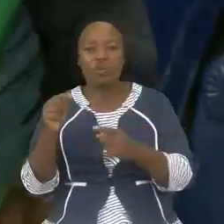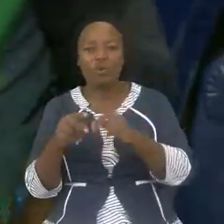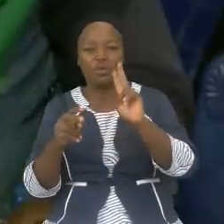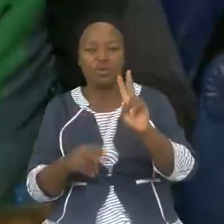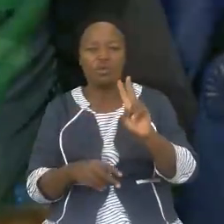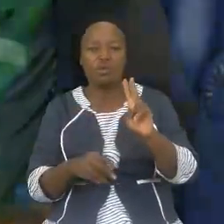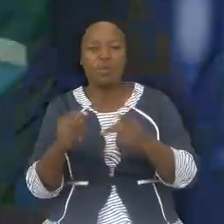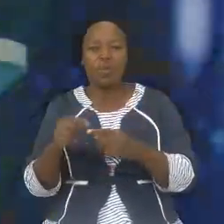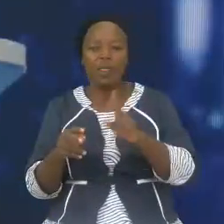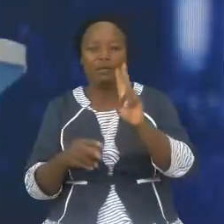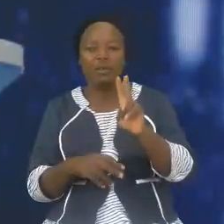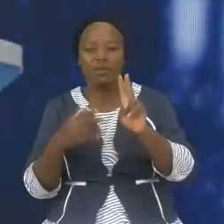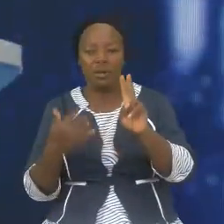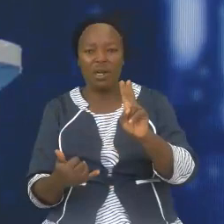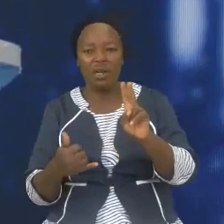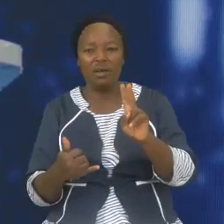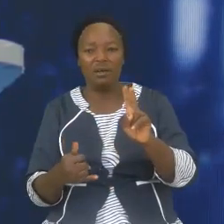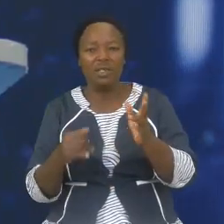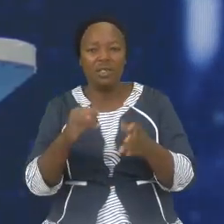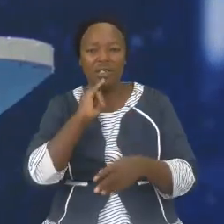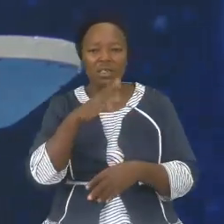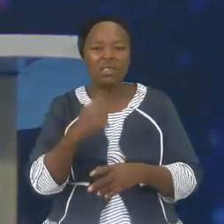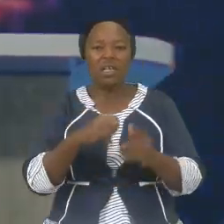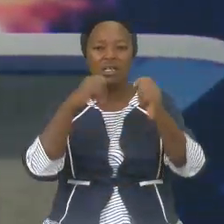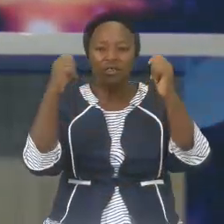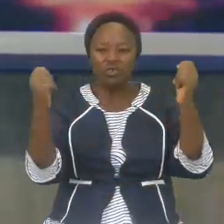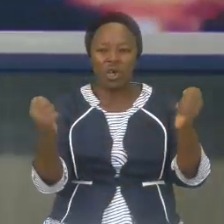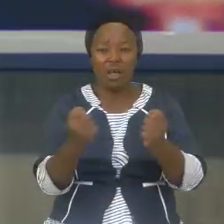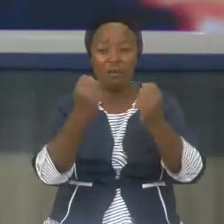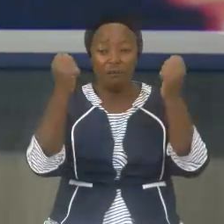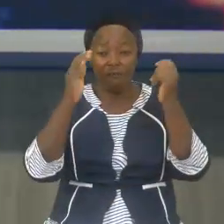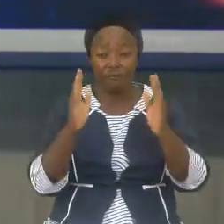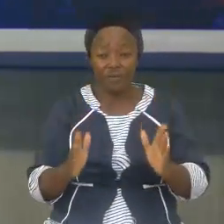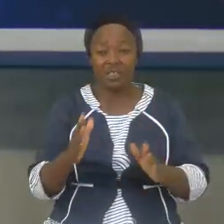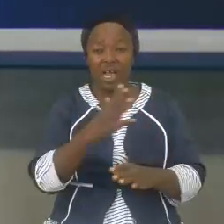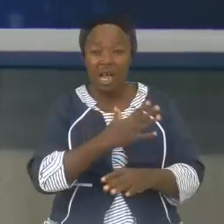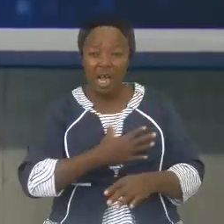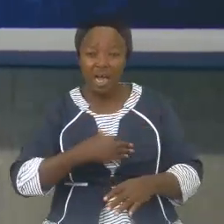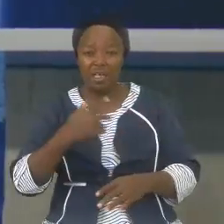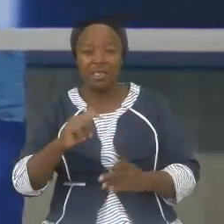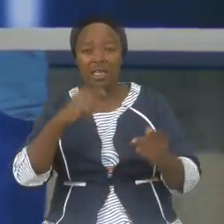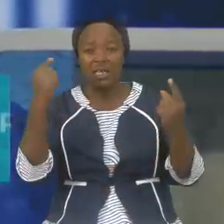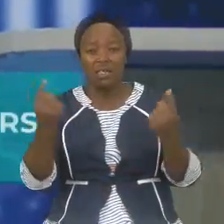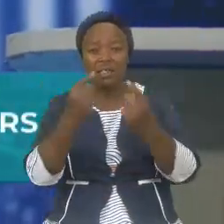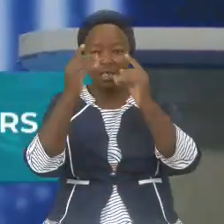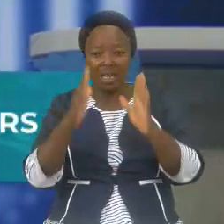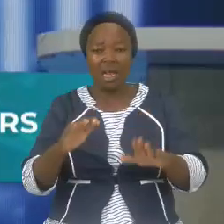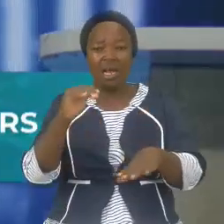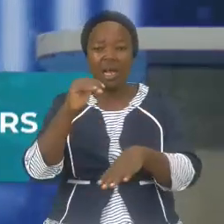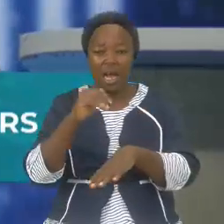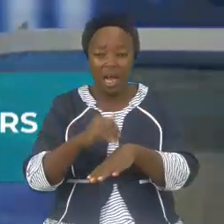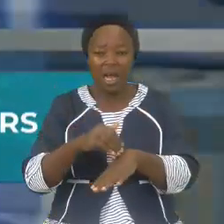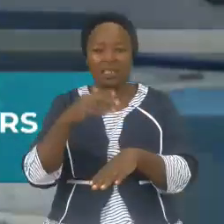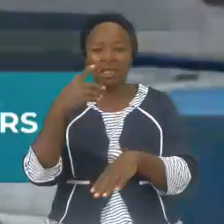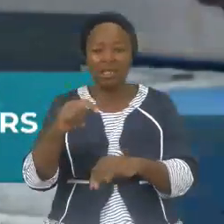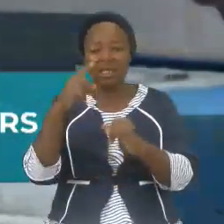number two is the triumphant and the transgressors at the end. Look